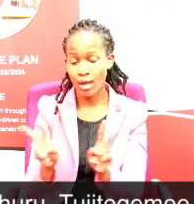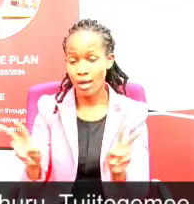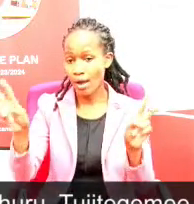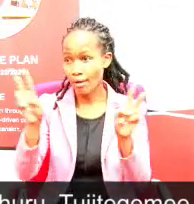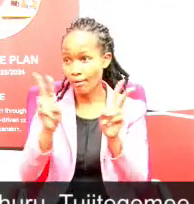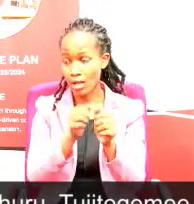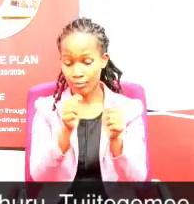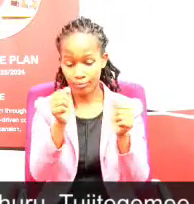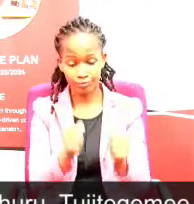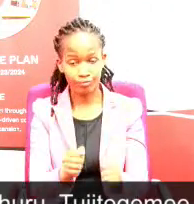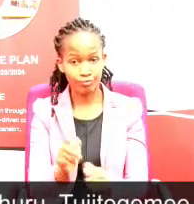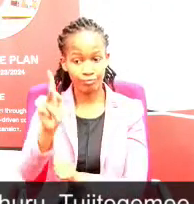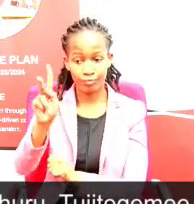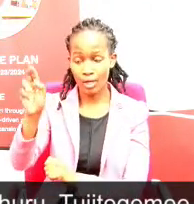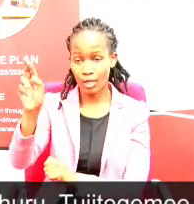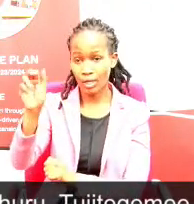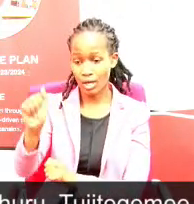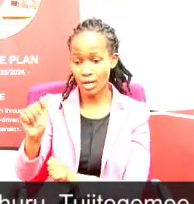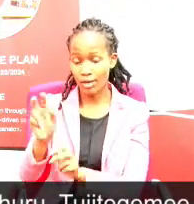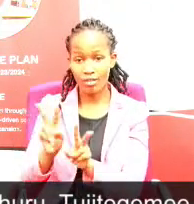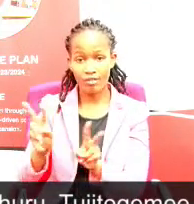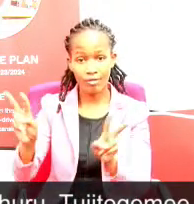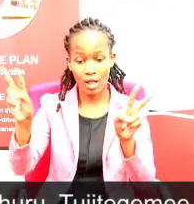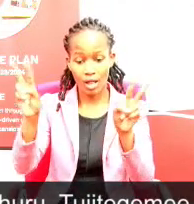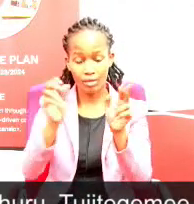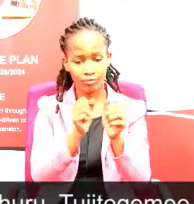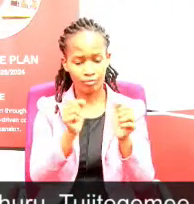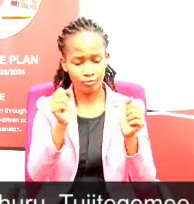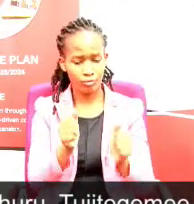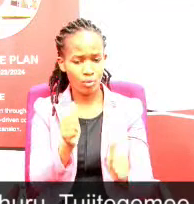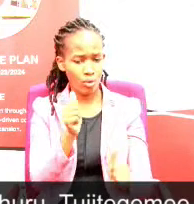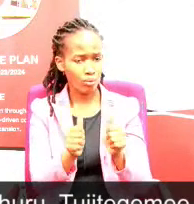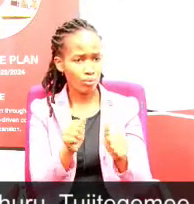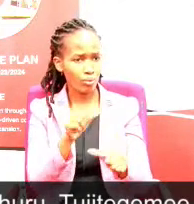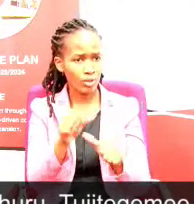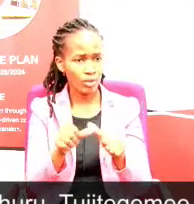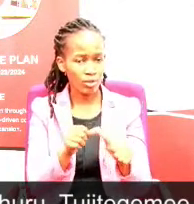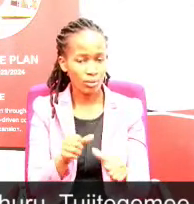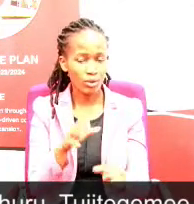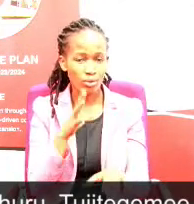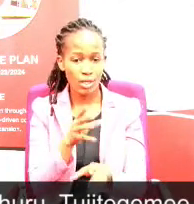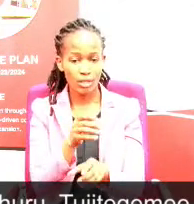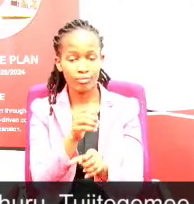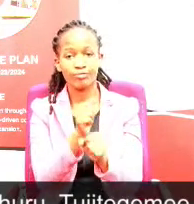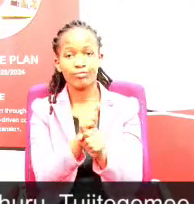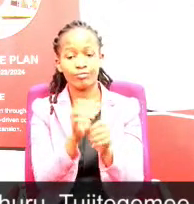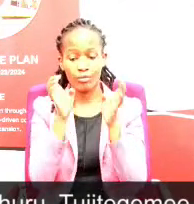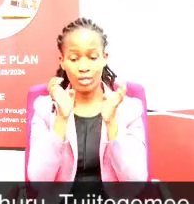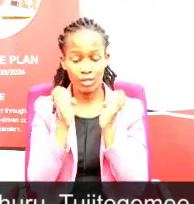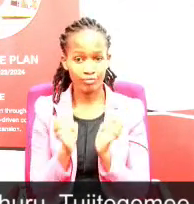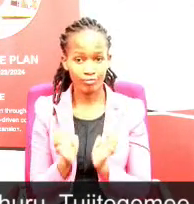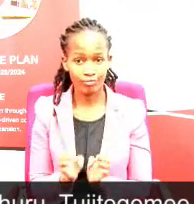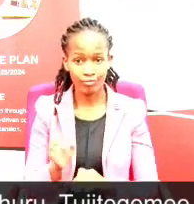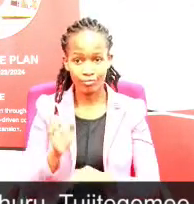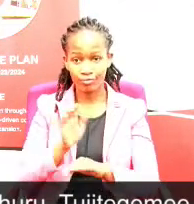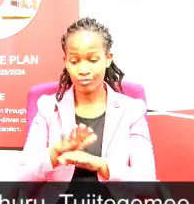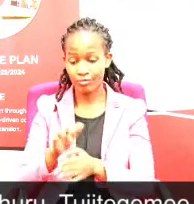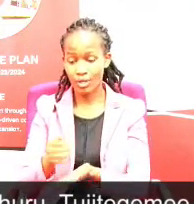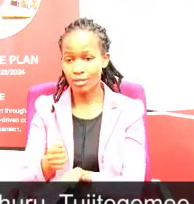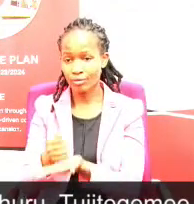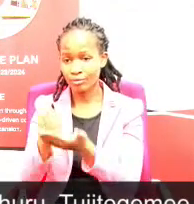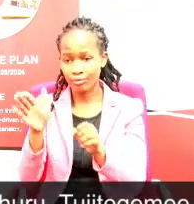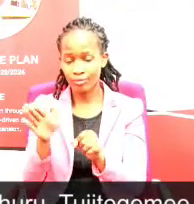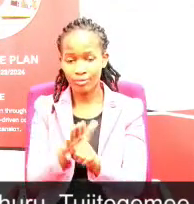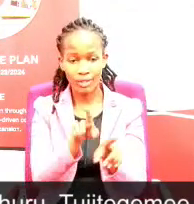system, a KRA value system, which is about being trustworthy, ethical, competent, helpful,